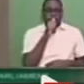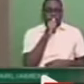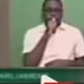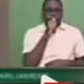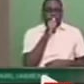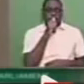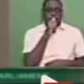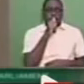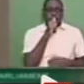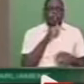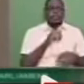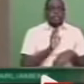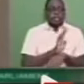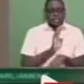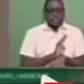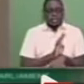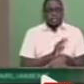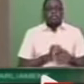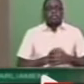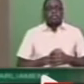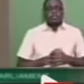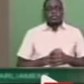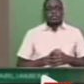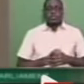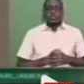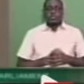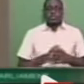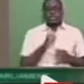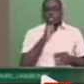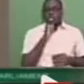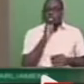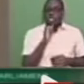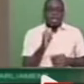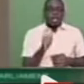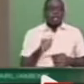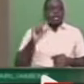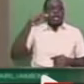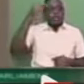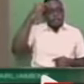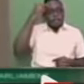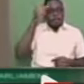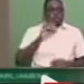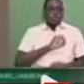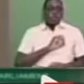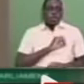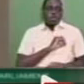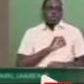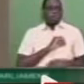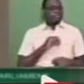funding to conduct business. Or there are more than two, but I can mention two. You can have